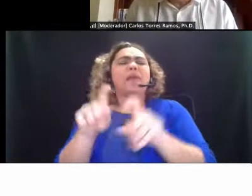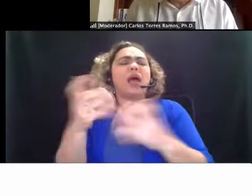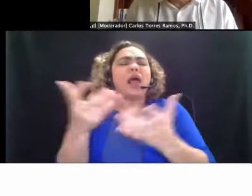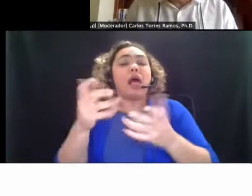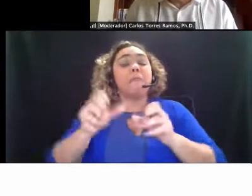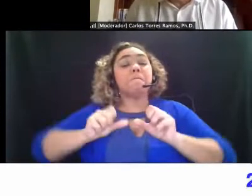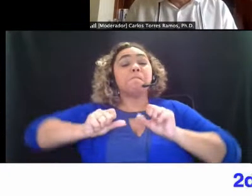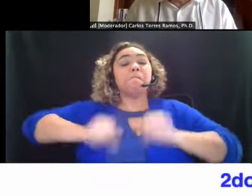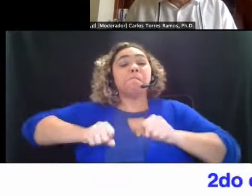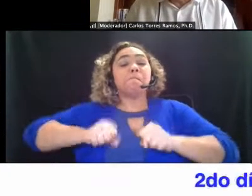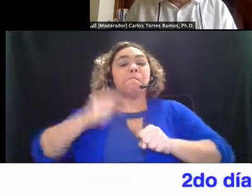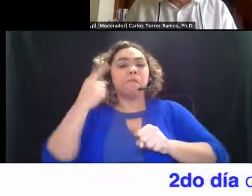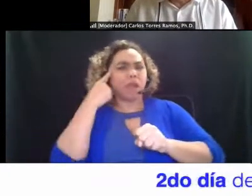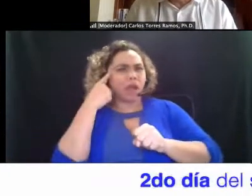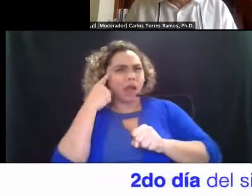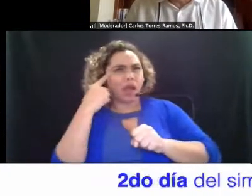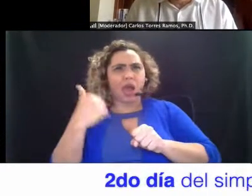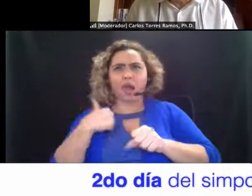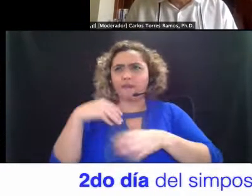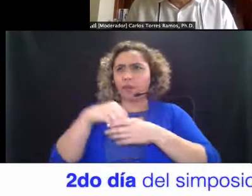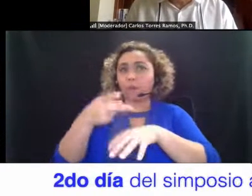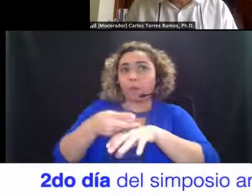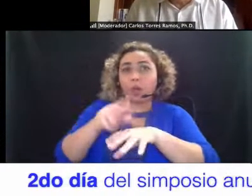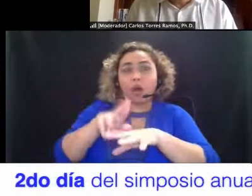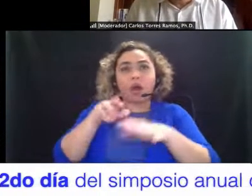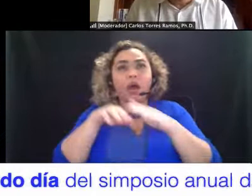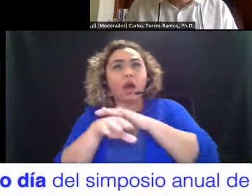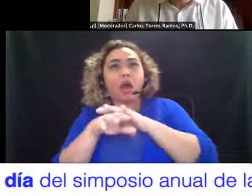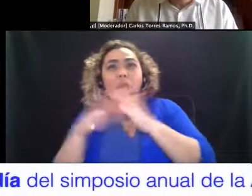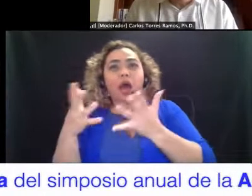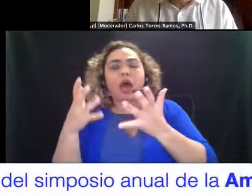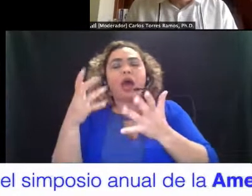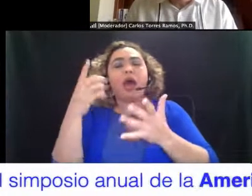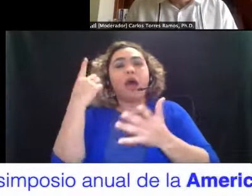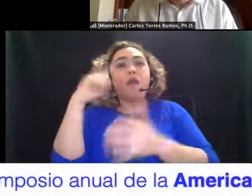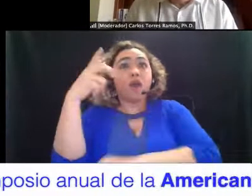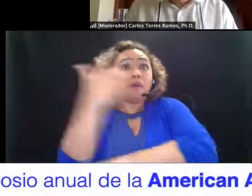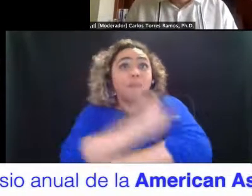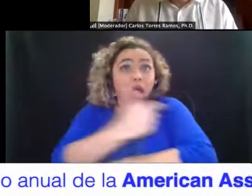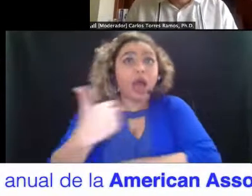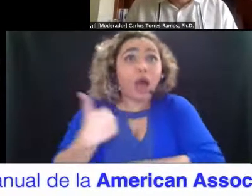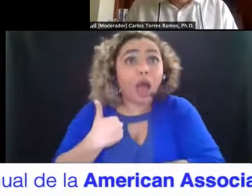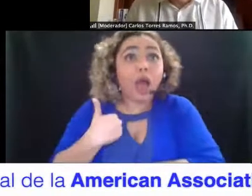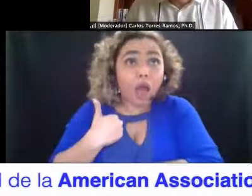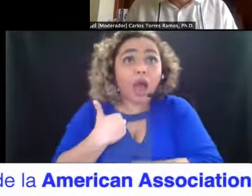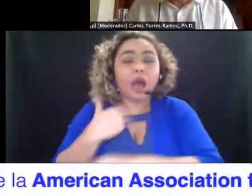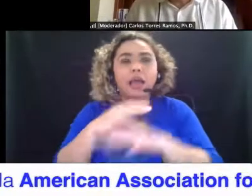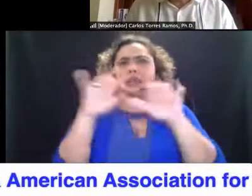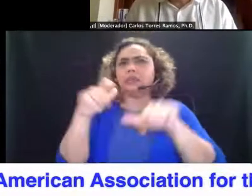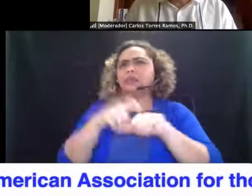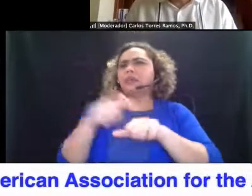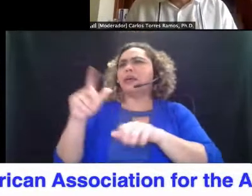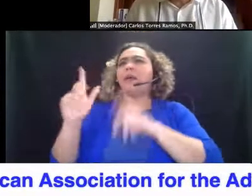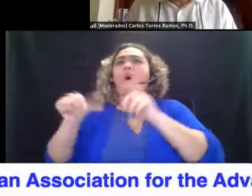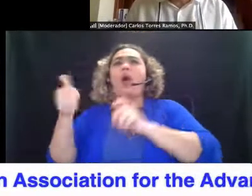possibility of having in Puerto Rico access for the vaccine, and at the same time they're asking